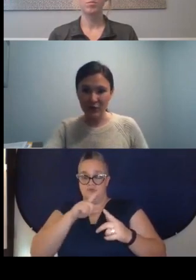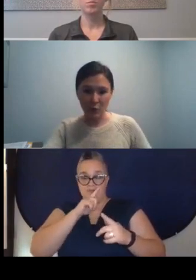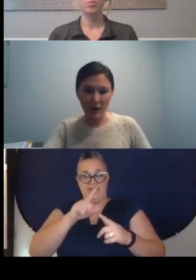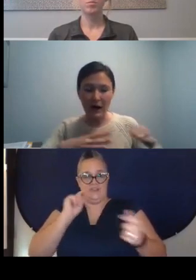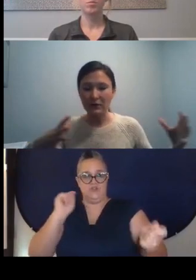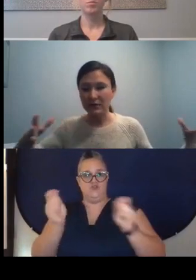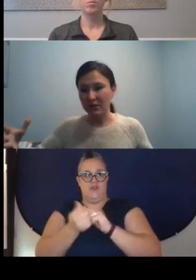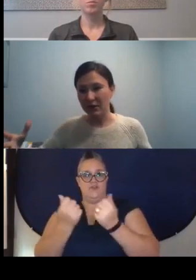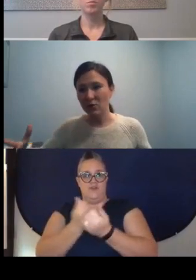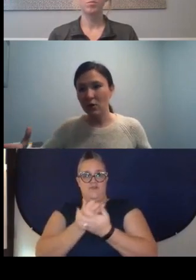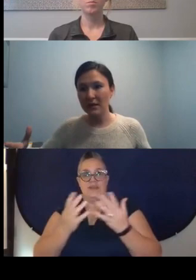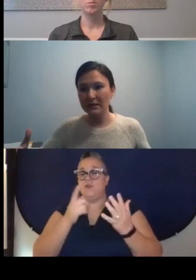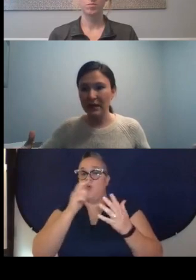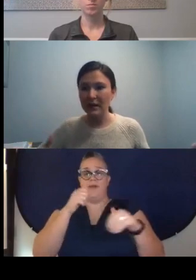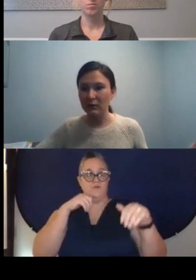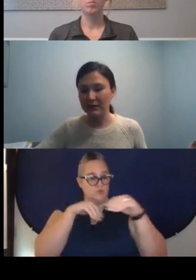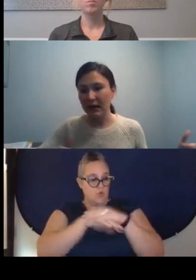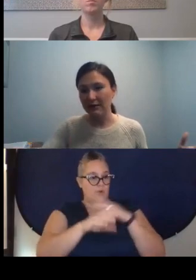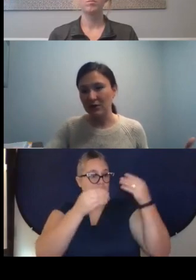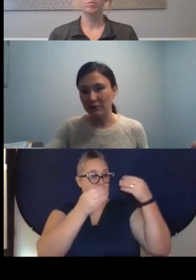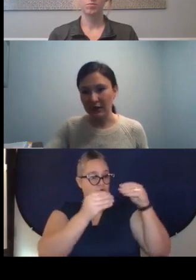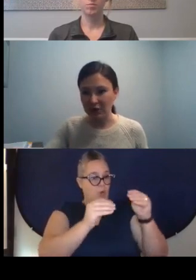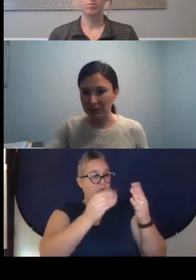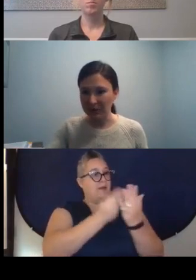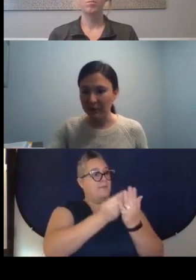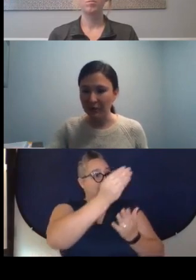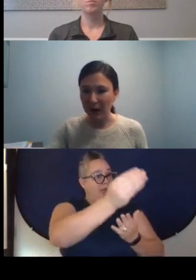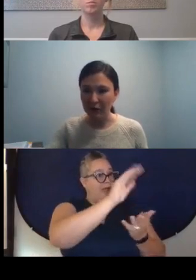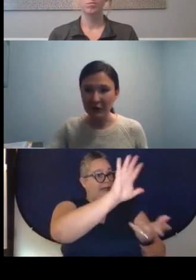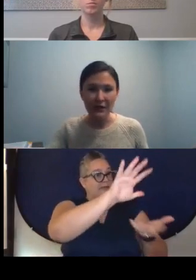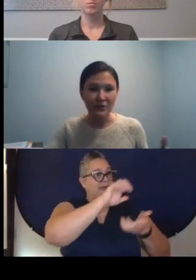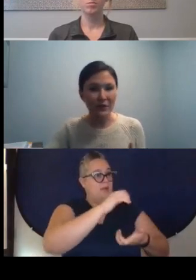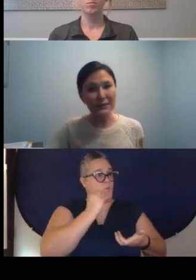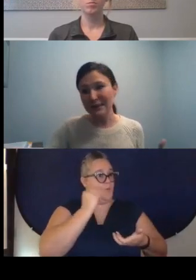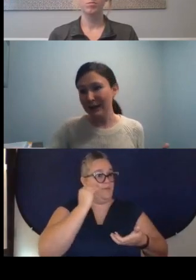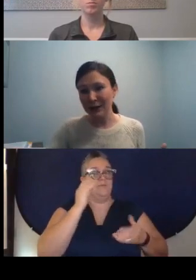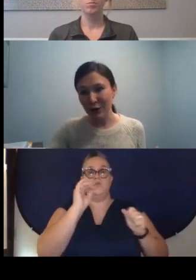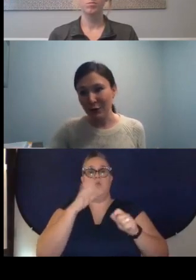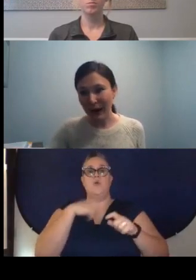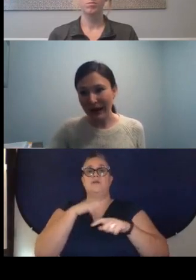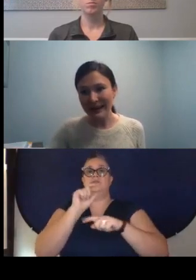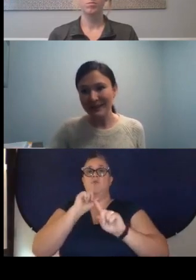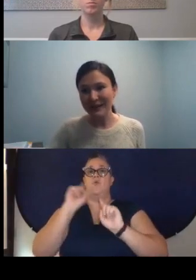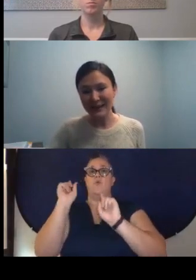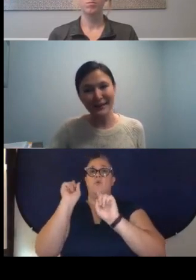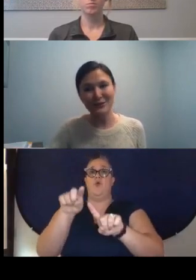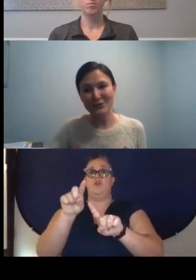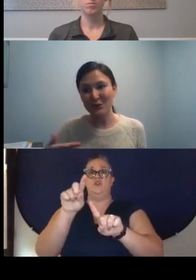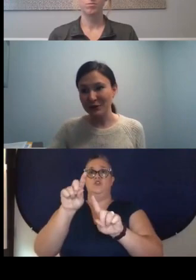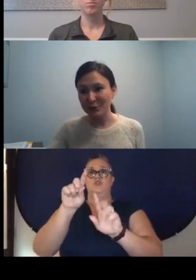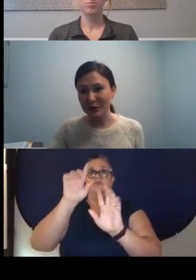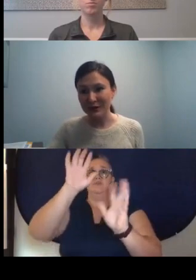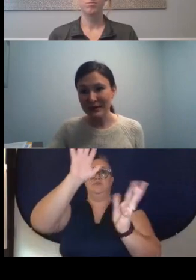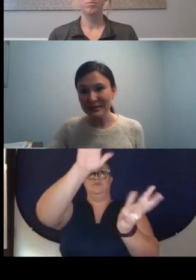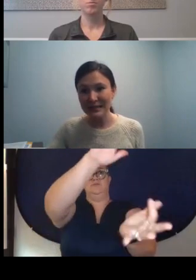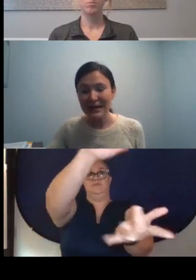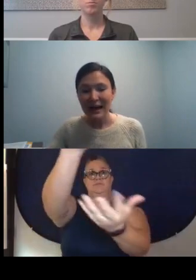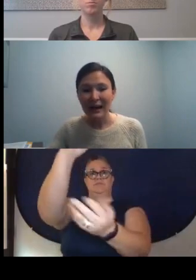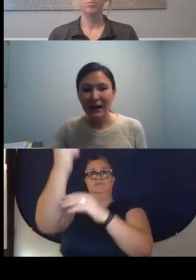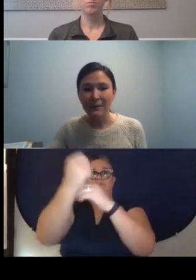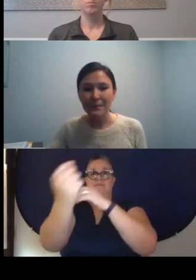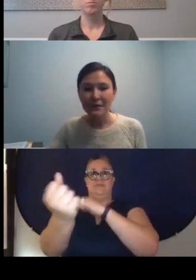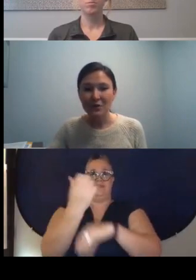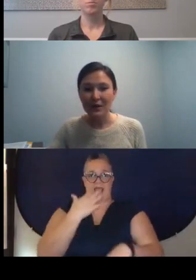instead the warehouses are enormous, and now it's kind of that direct ship type of model. So that's not going to go away. If anything, it's just going to